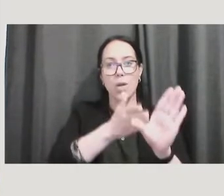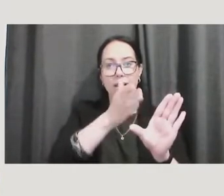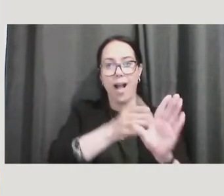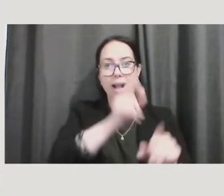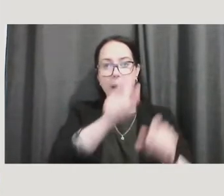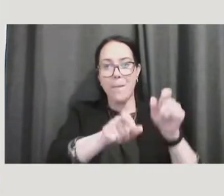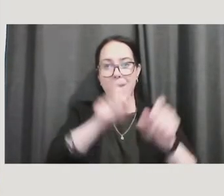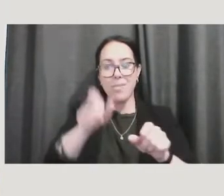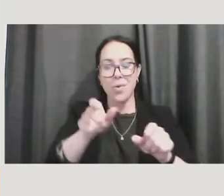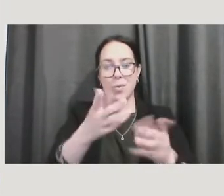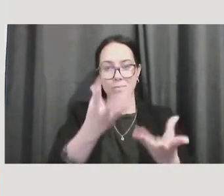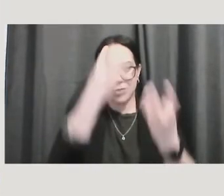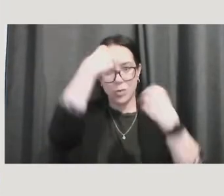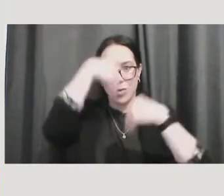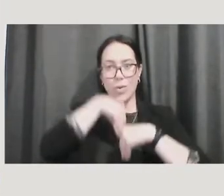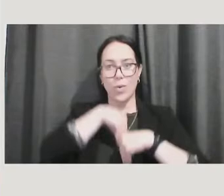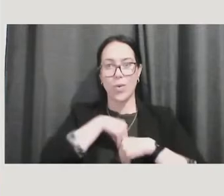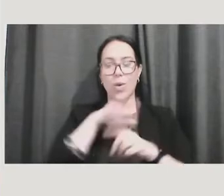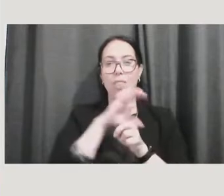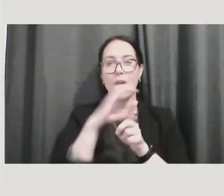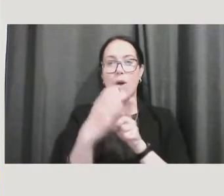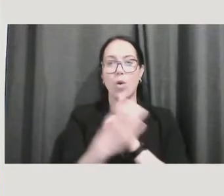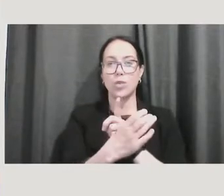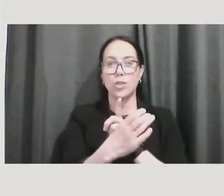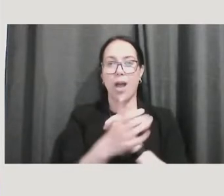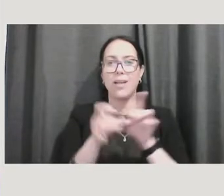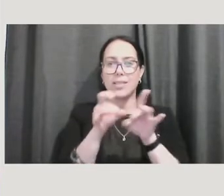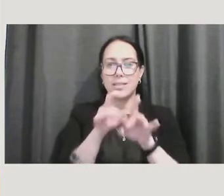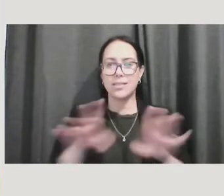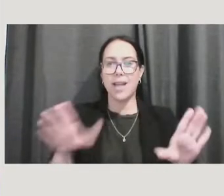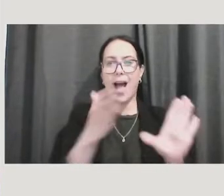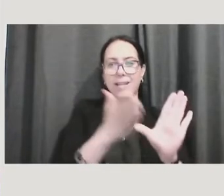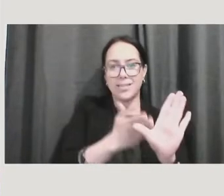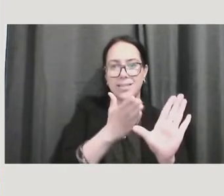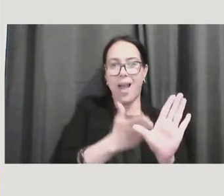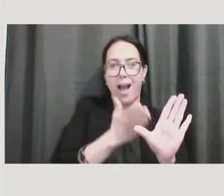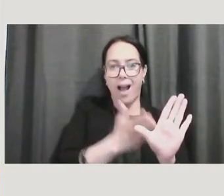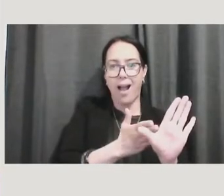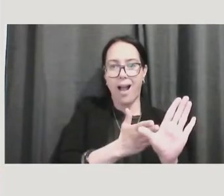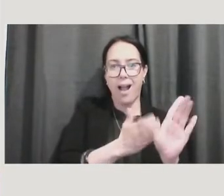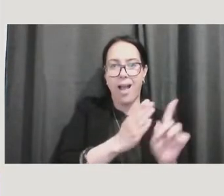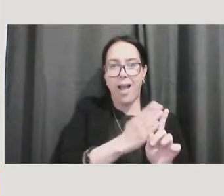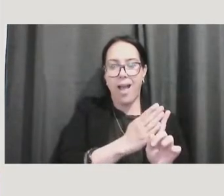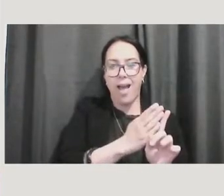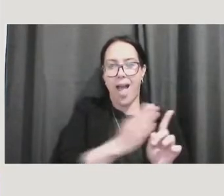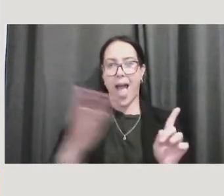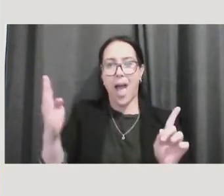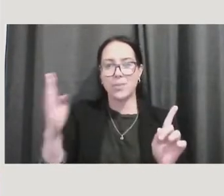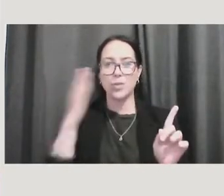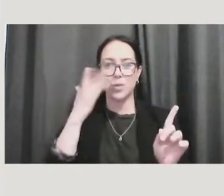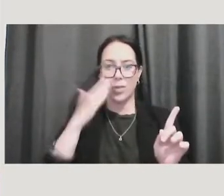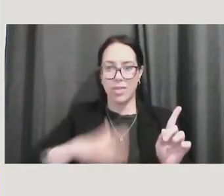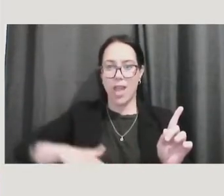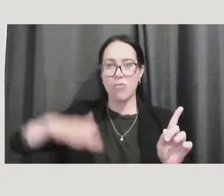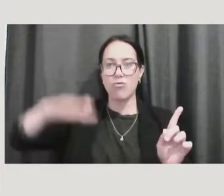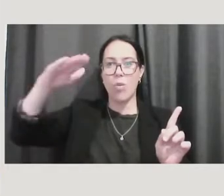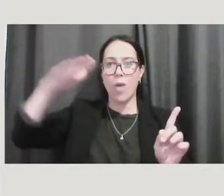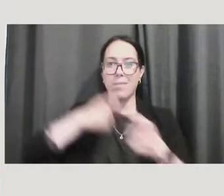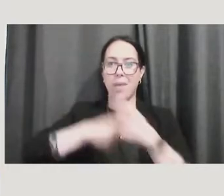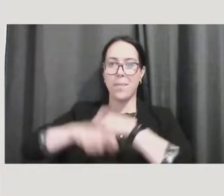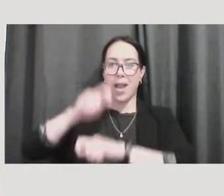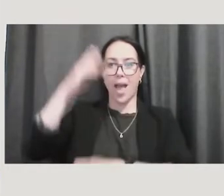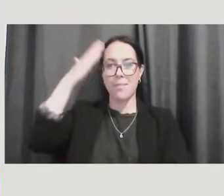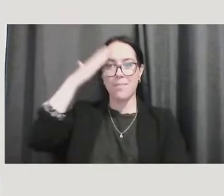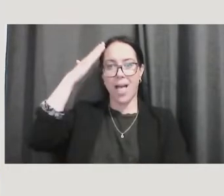the cultures from a young age up to when they grow up and be mothers